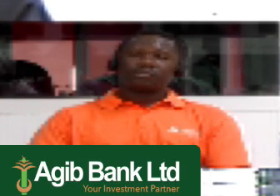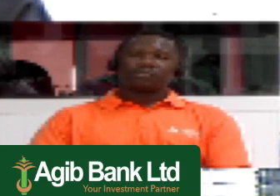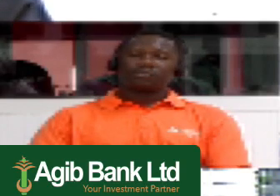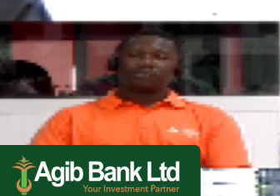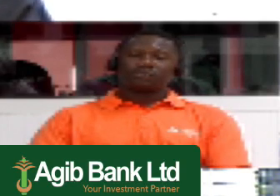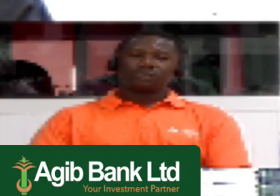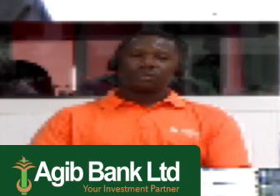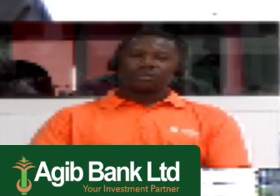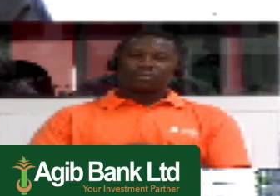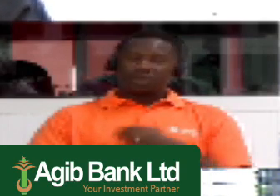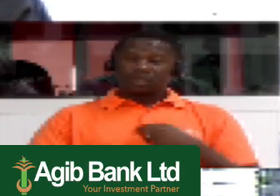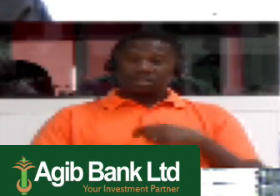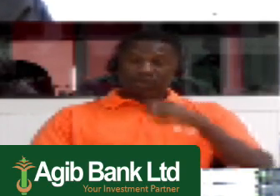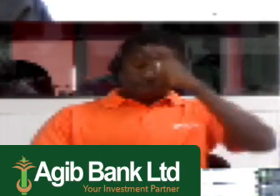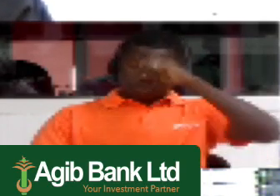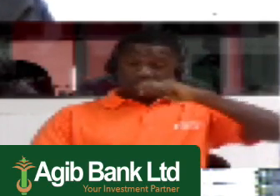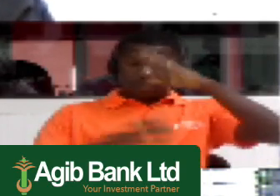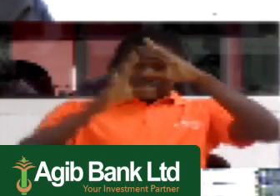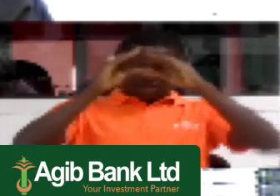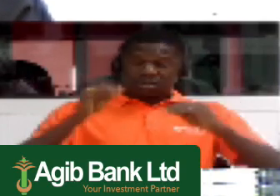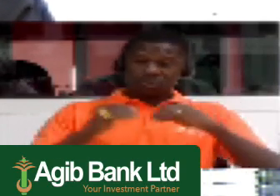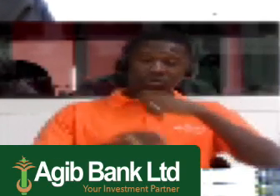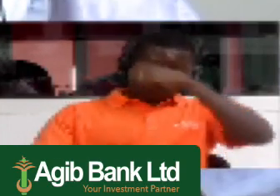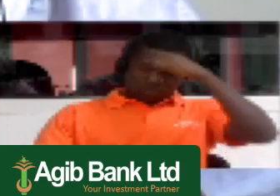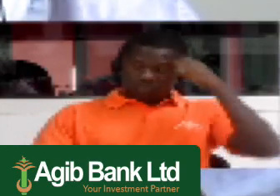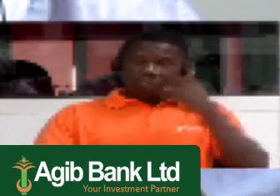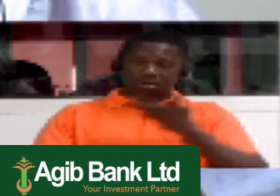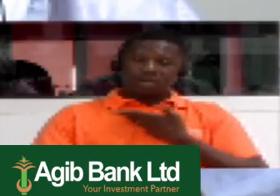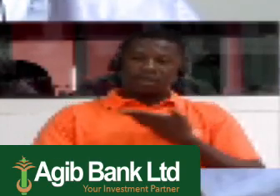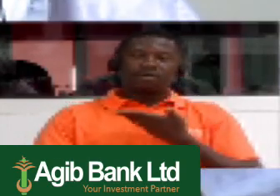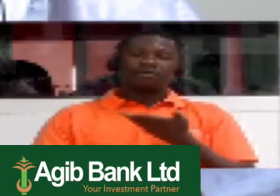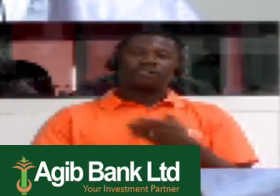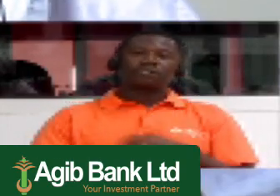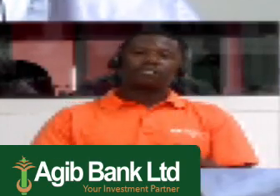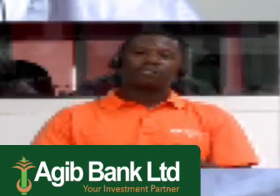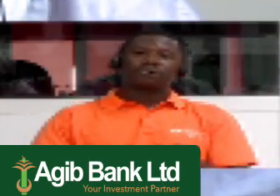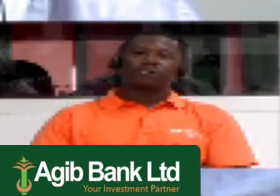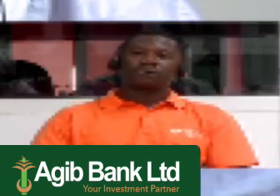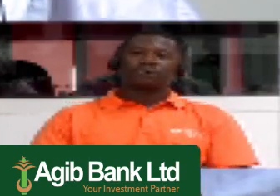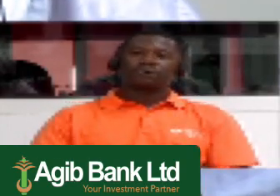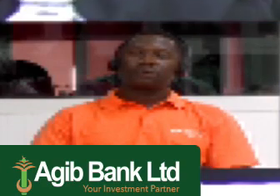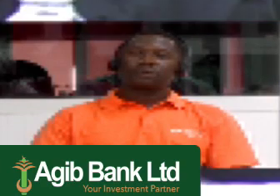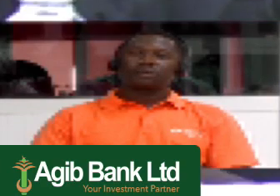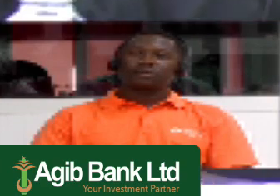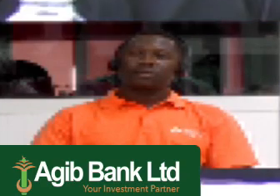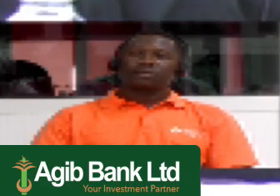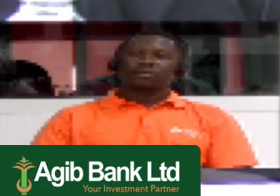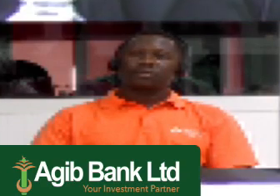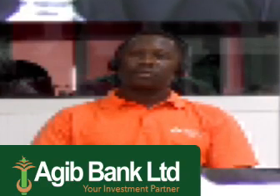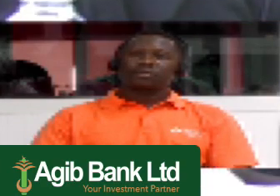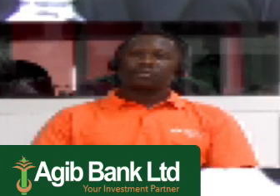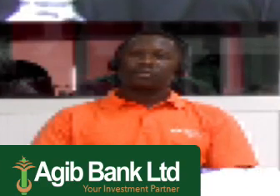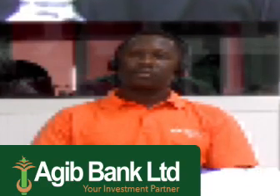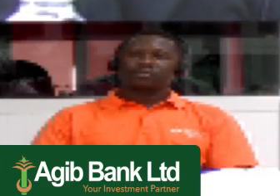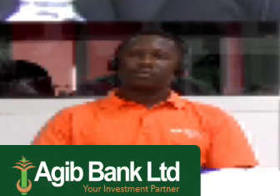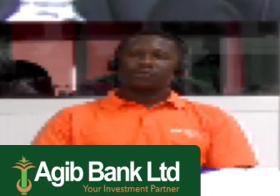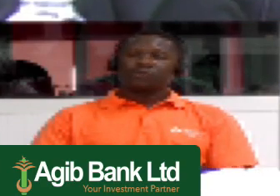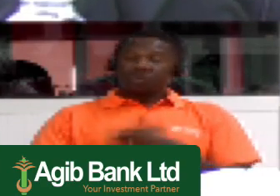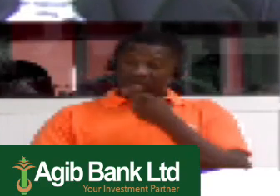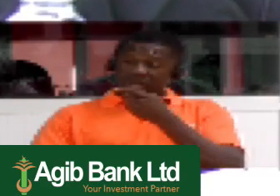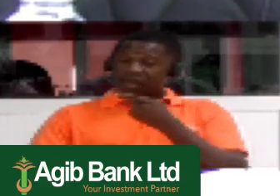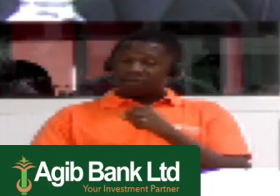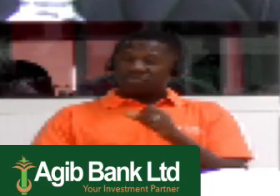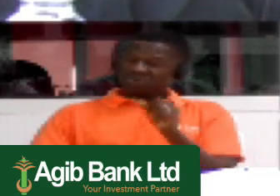Aning ka station duties fananke le. And we also did station duties. Mm-hmm. Yes. Did you undergo any